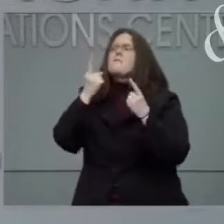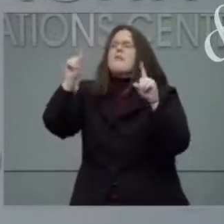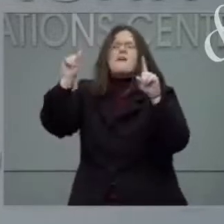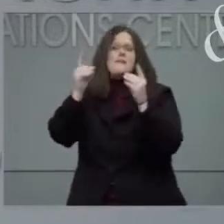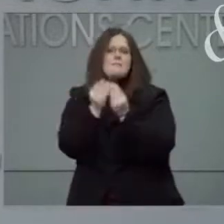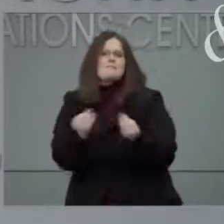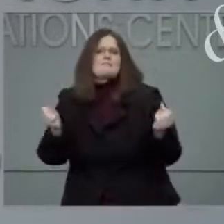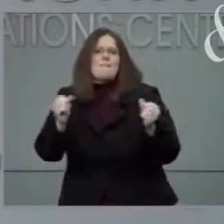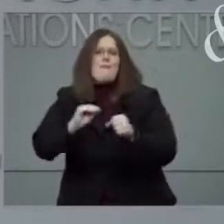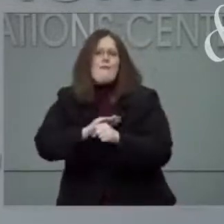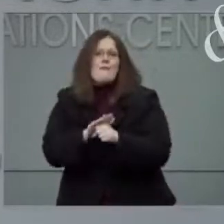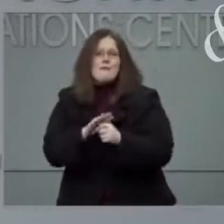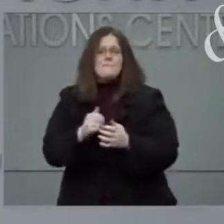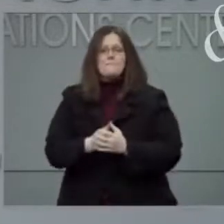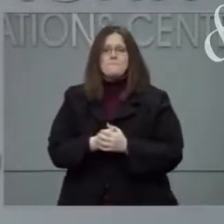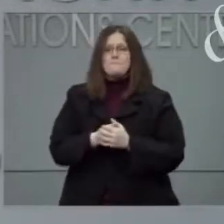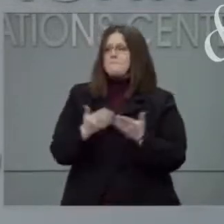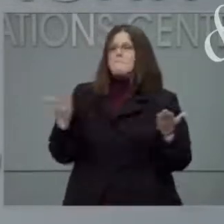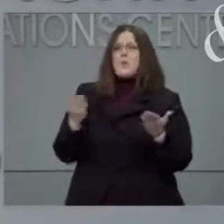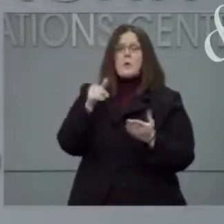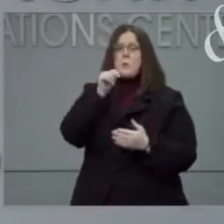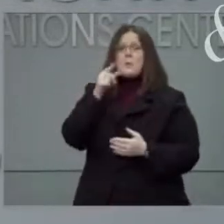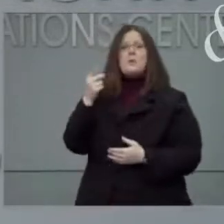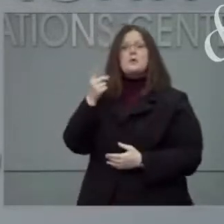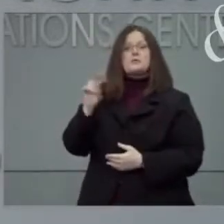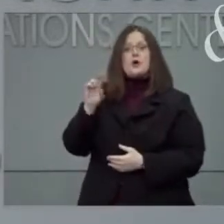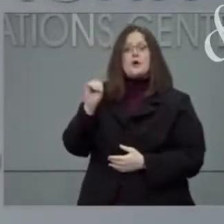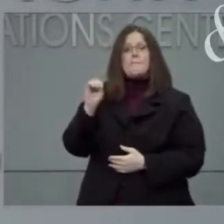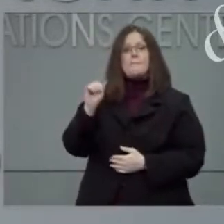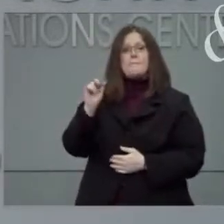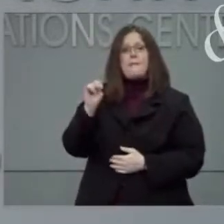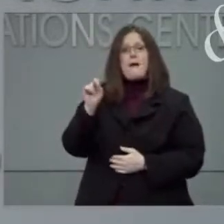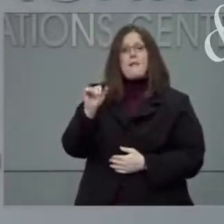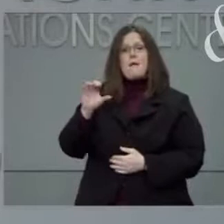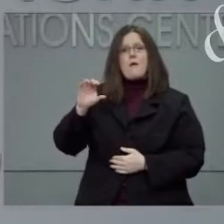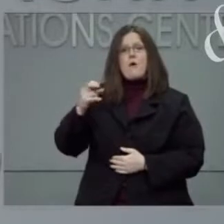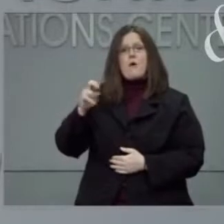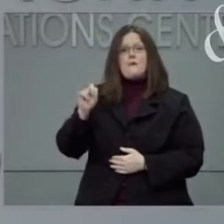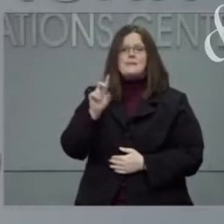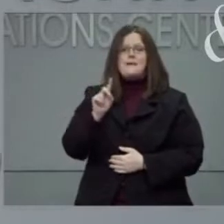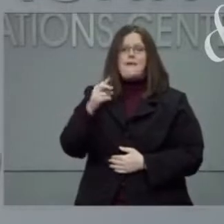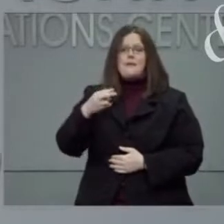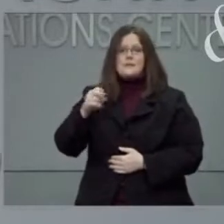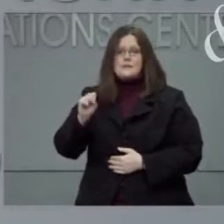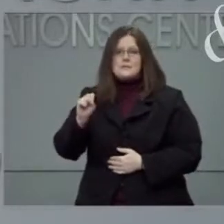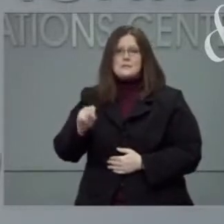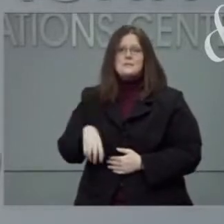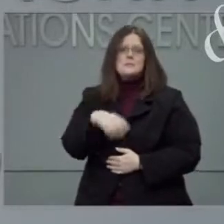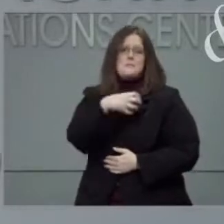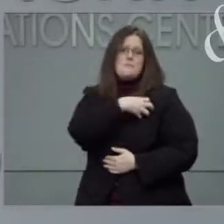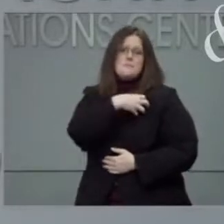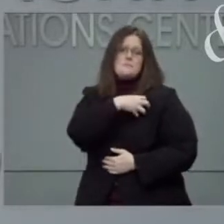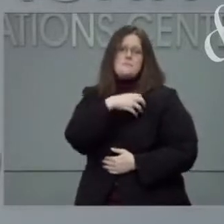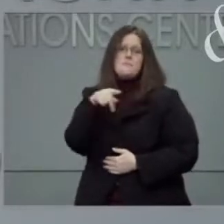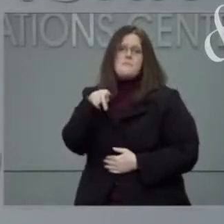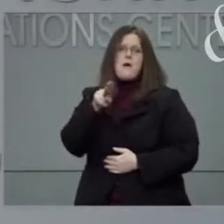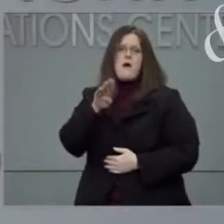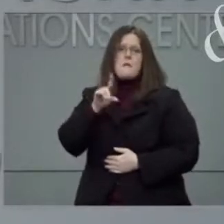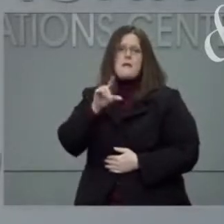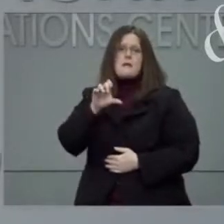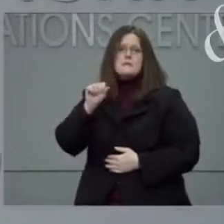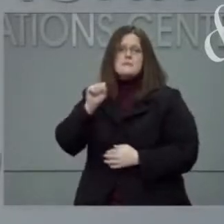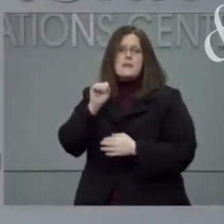Also with me today is our Secretary of Health and Human Services, Dr. Mandy Cohen, our Secretary of Public Safety, Eric Hooks,